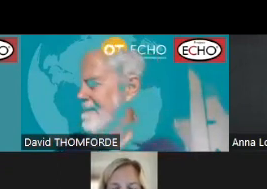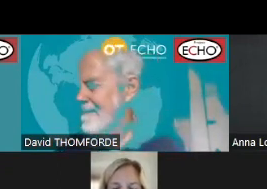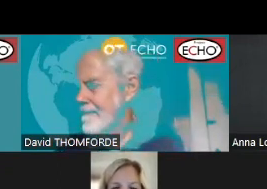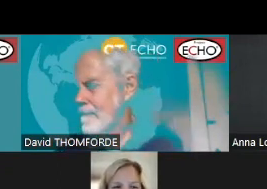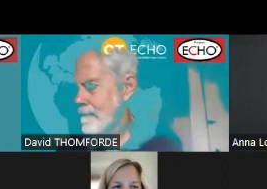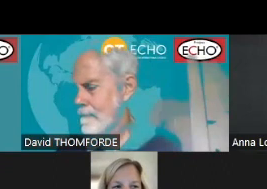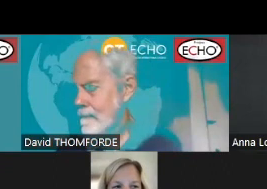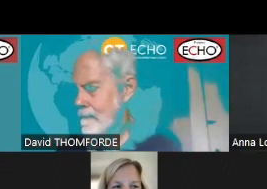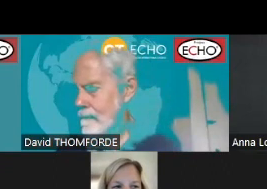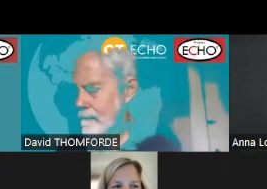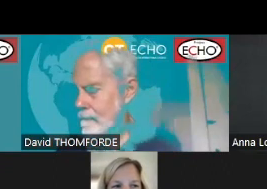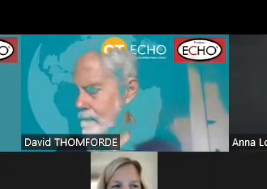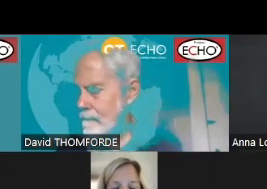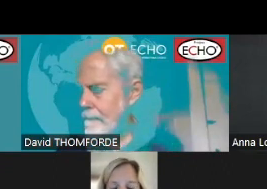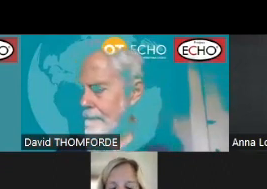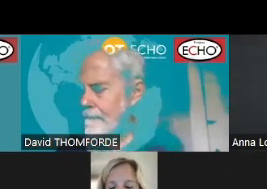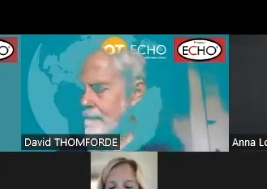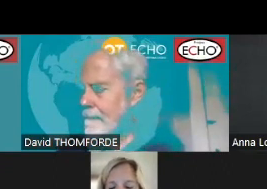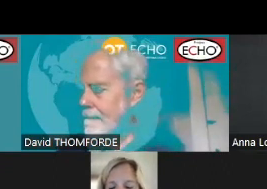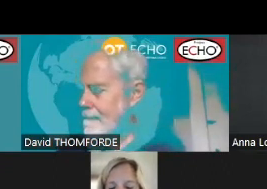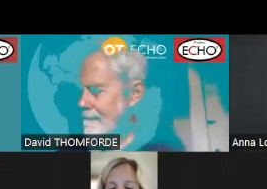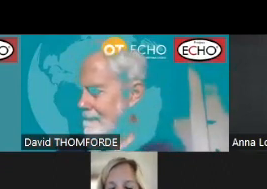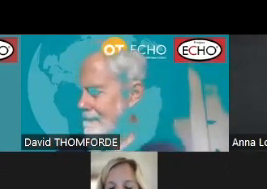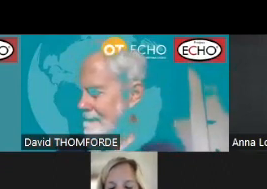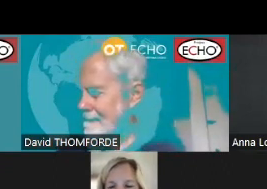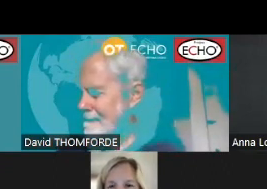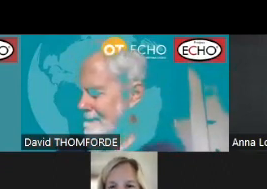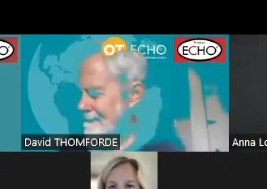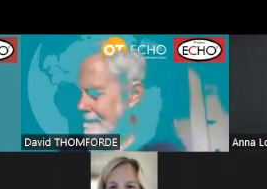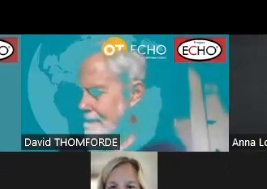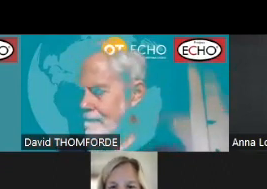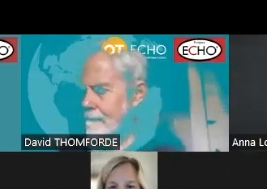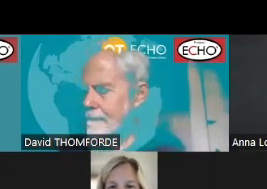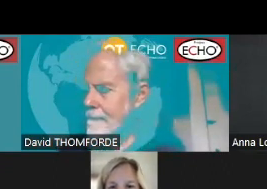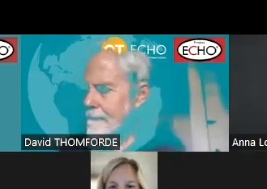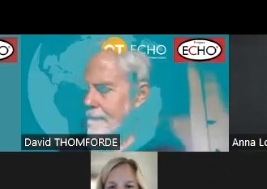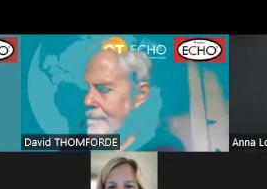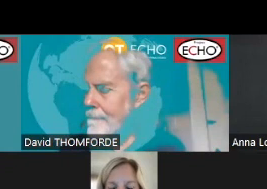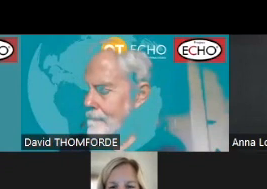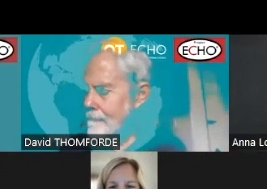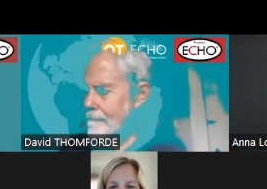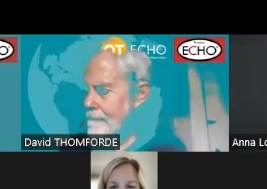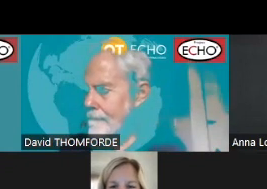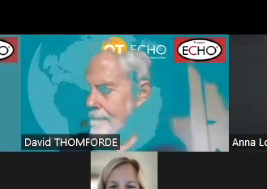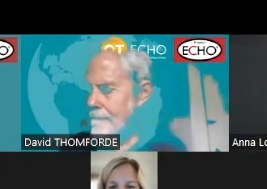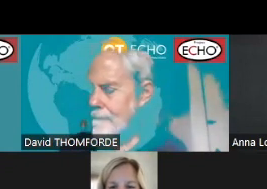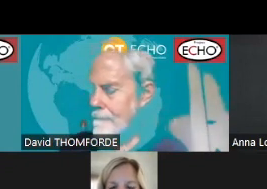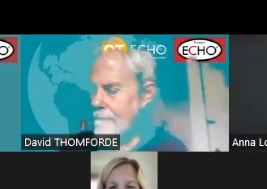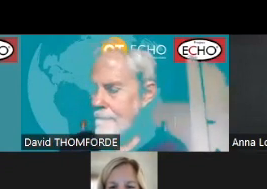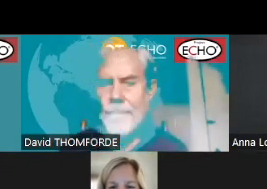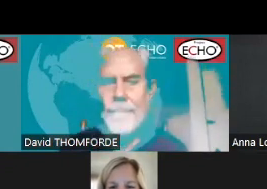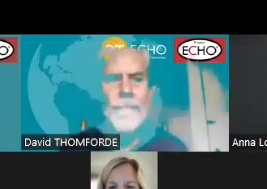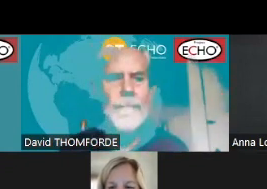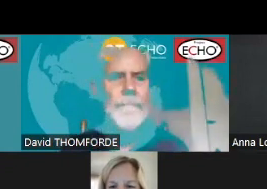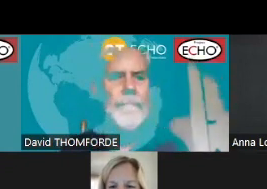approaches. One member mentioned using the co-op approach. I don't know if you're familiar with that, but helping